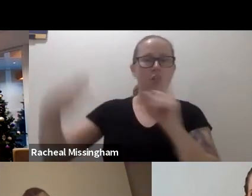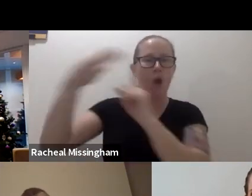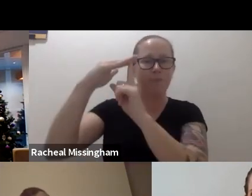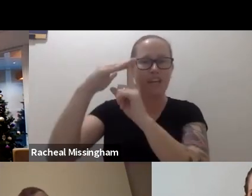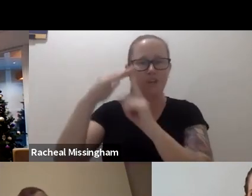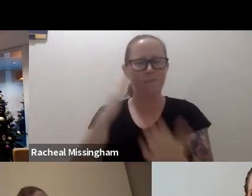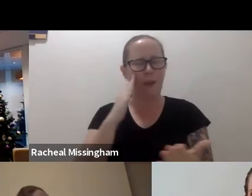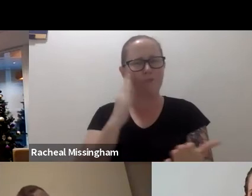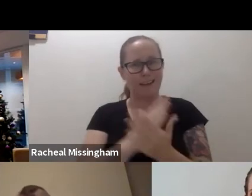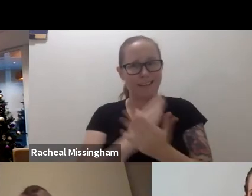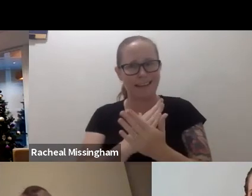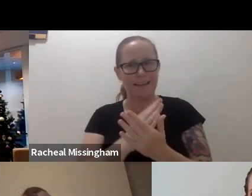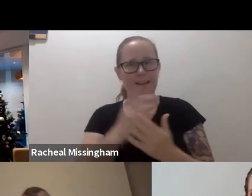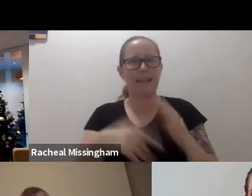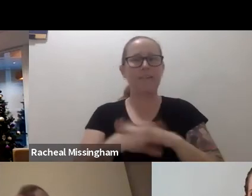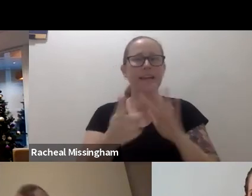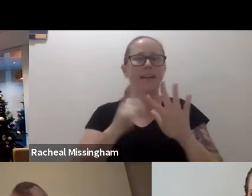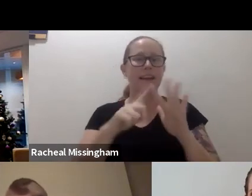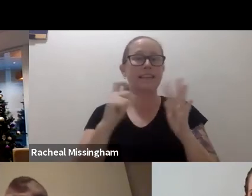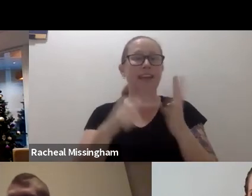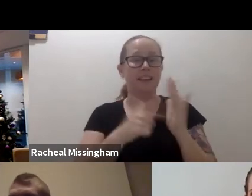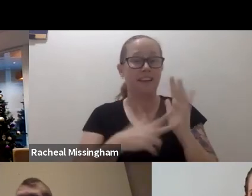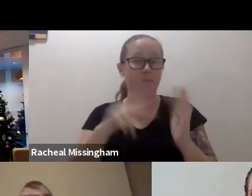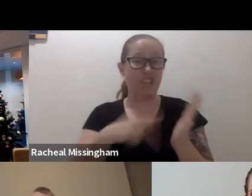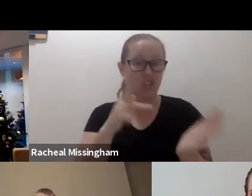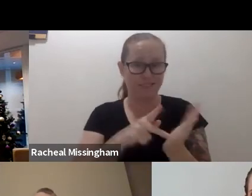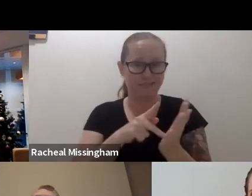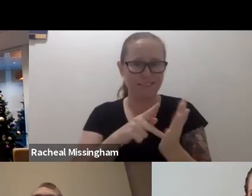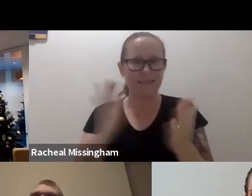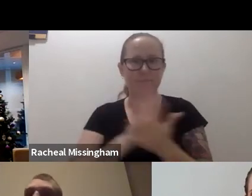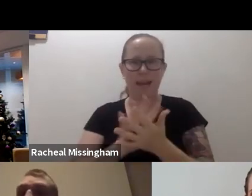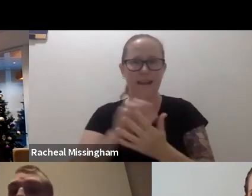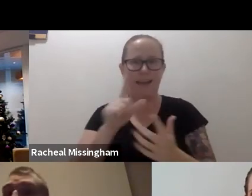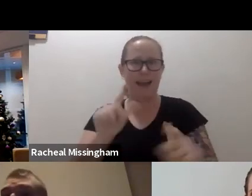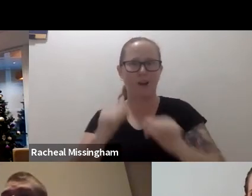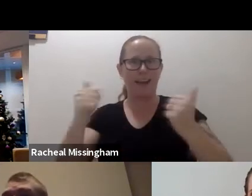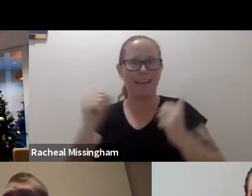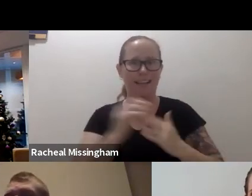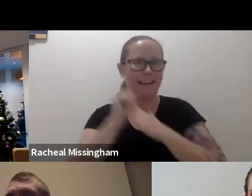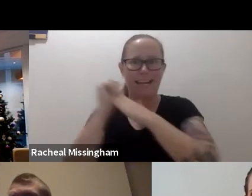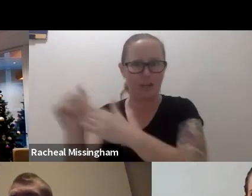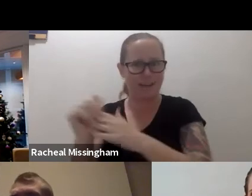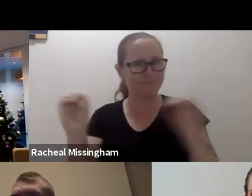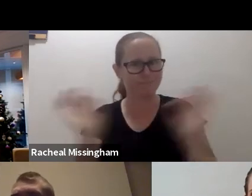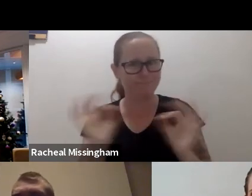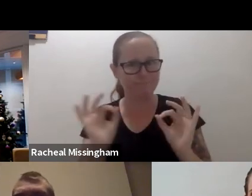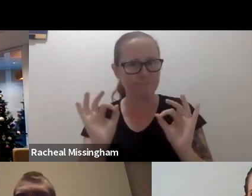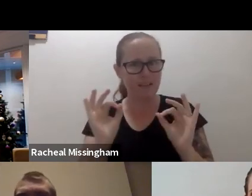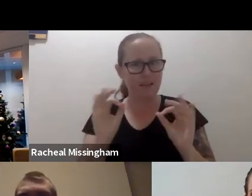to end the competition, but really, they're in a technical position. Doesn't mean they have a great